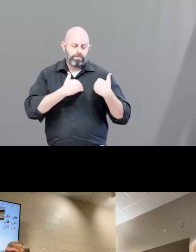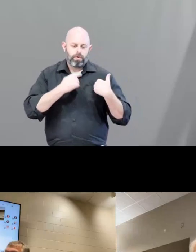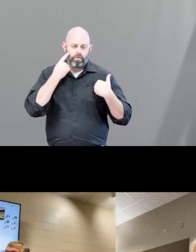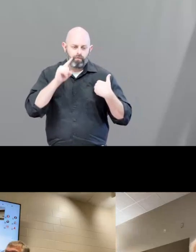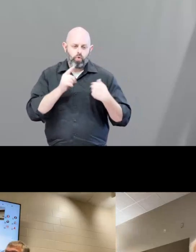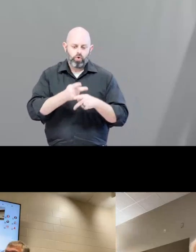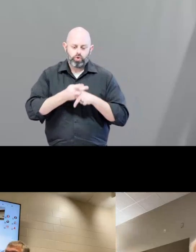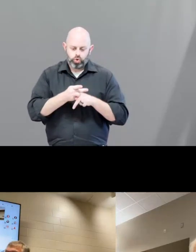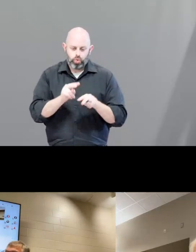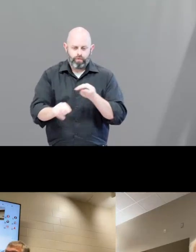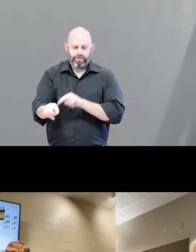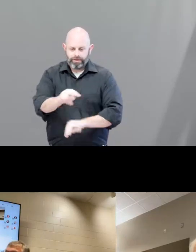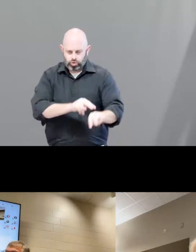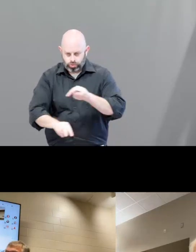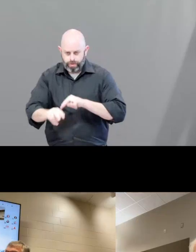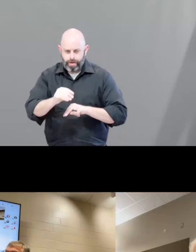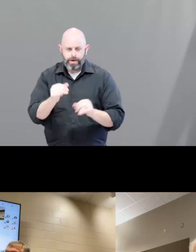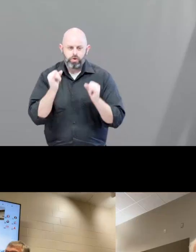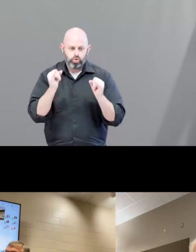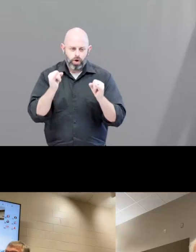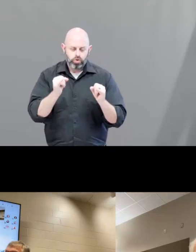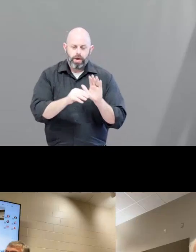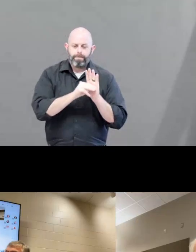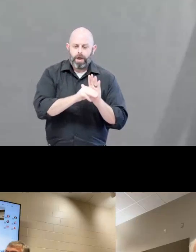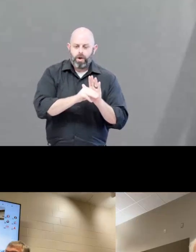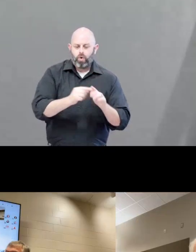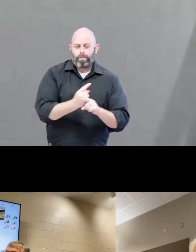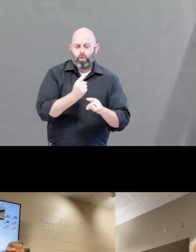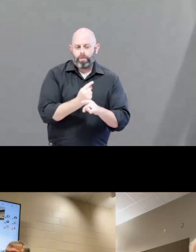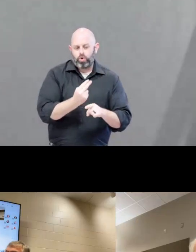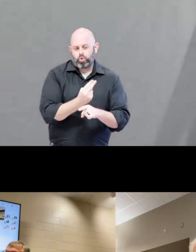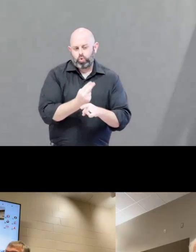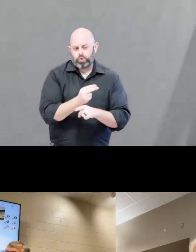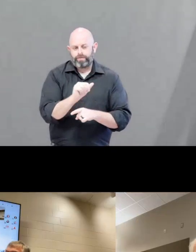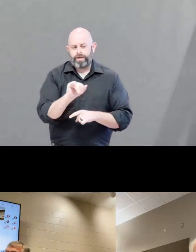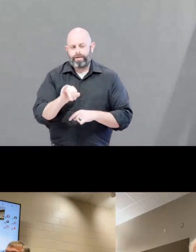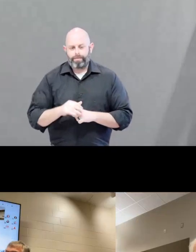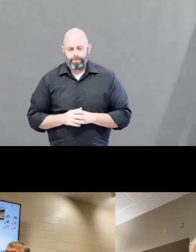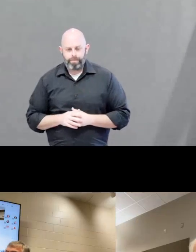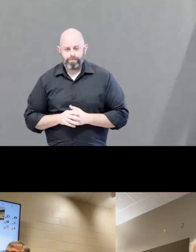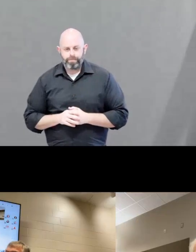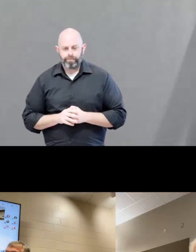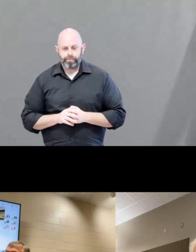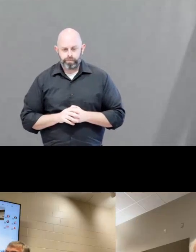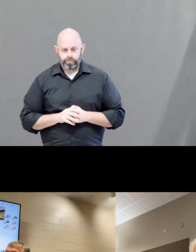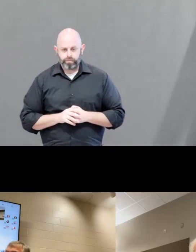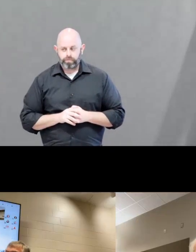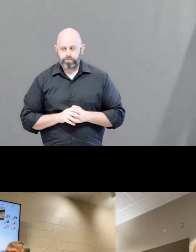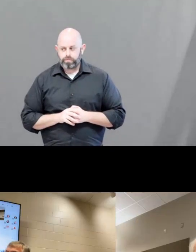for supervision, instruction, and modeling appropriate use of AI.